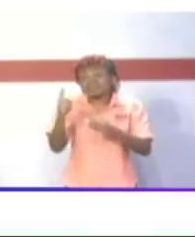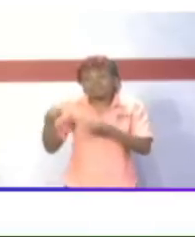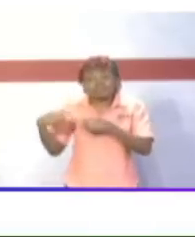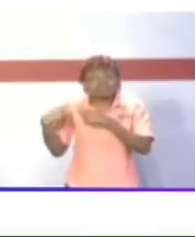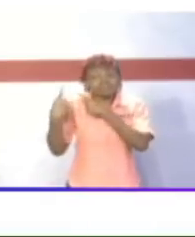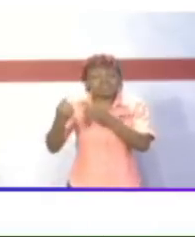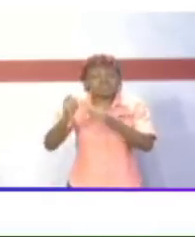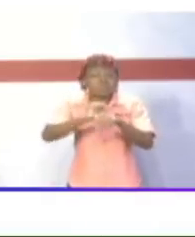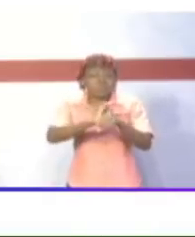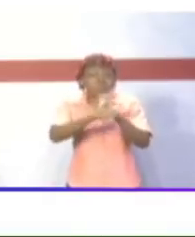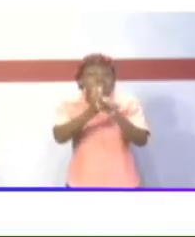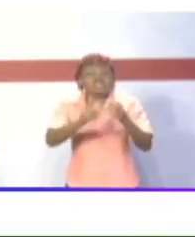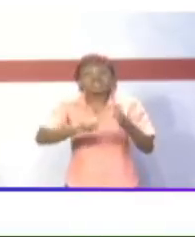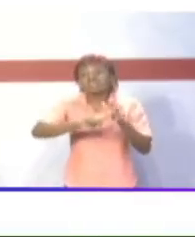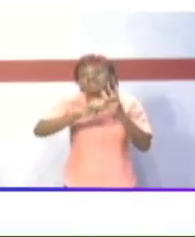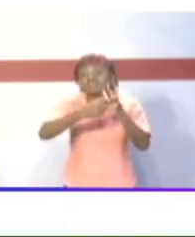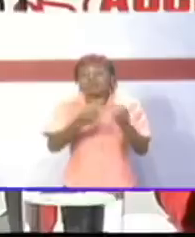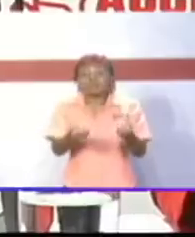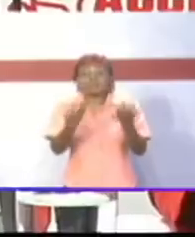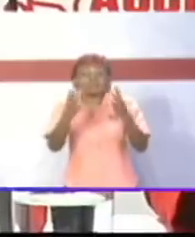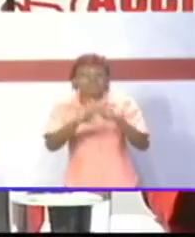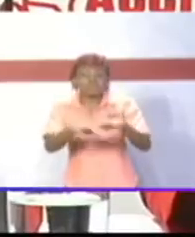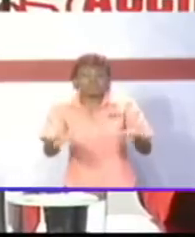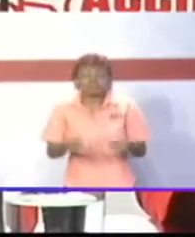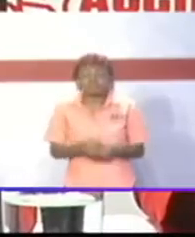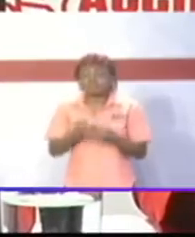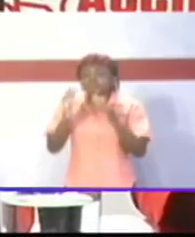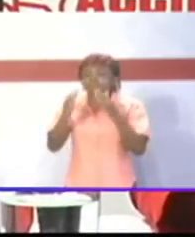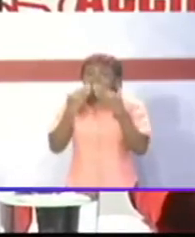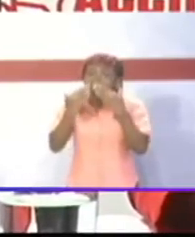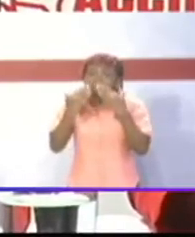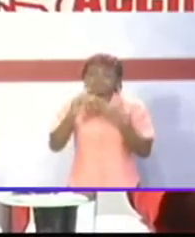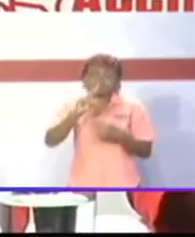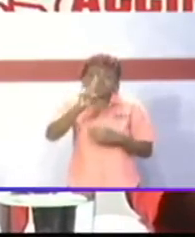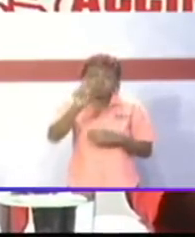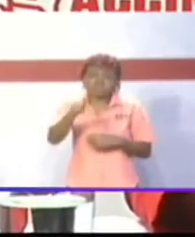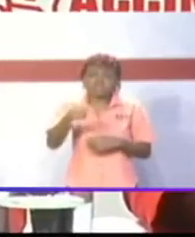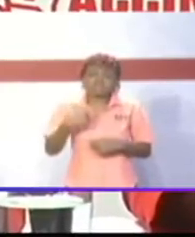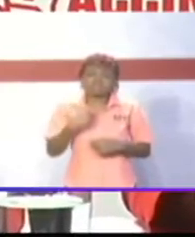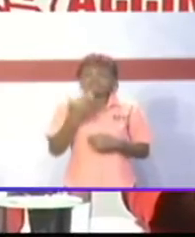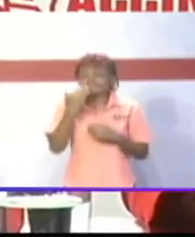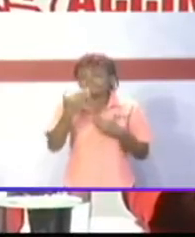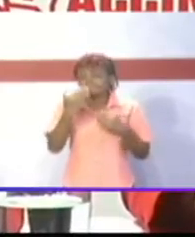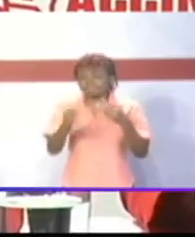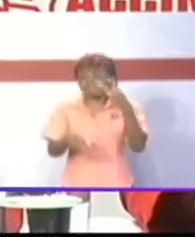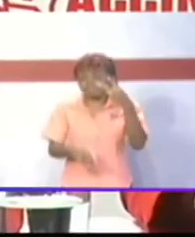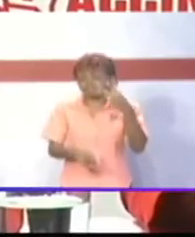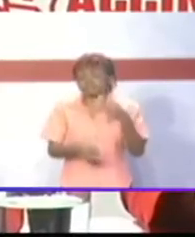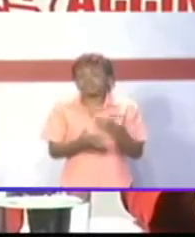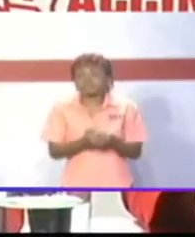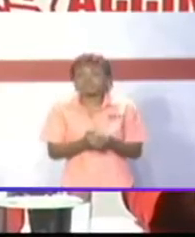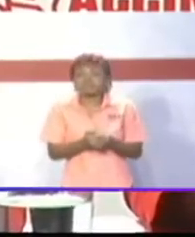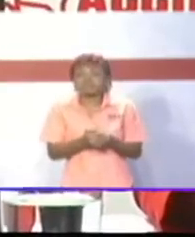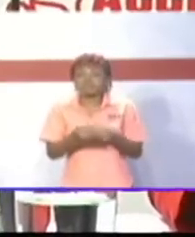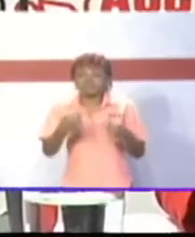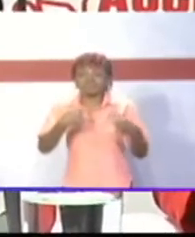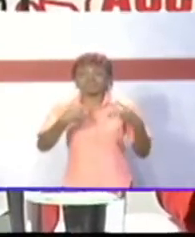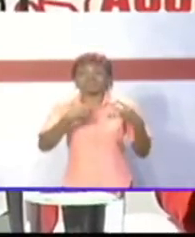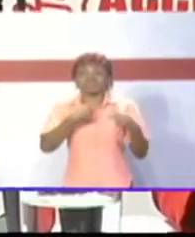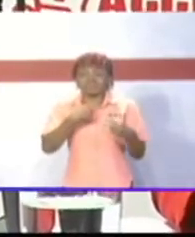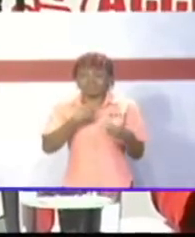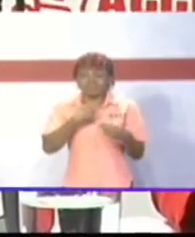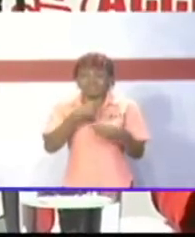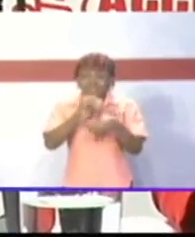you. Thank you, Kim, for your 2 questions. So I have been advised the